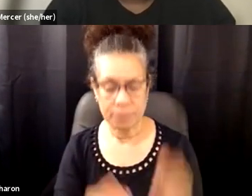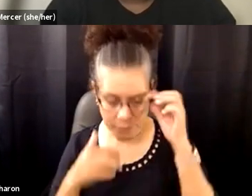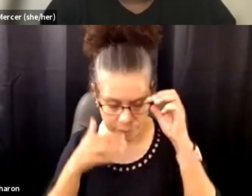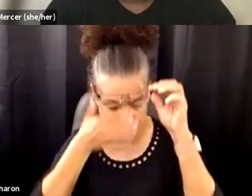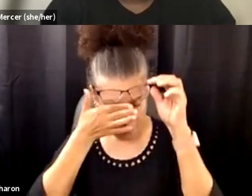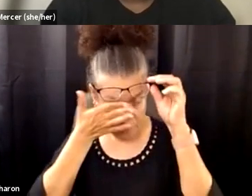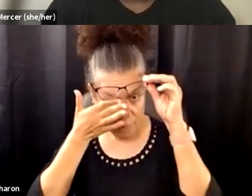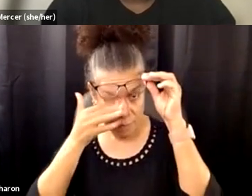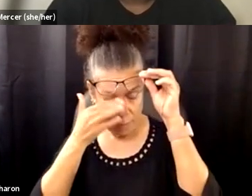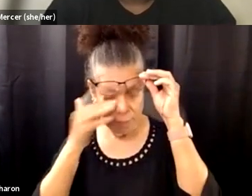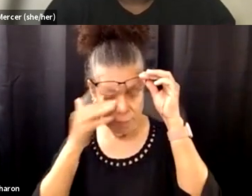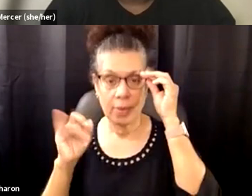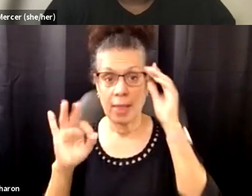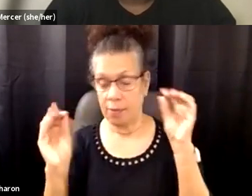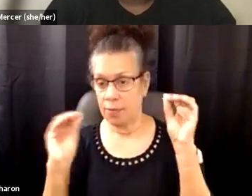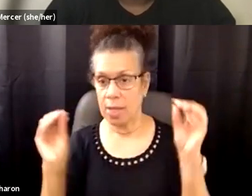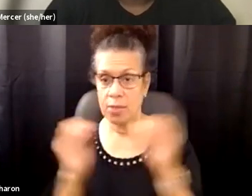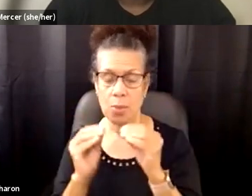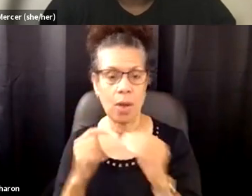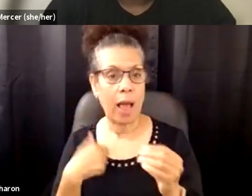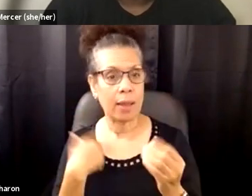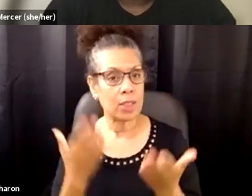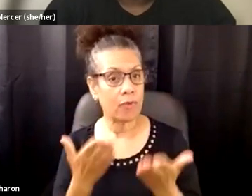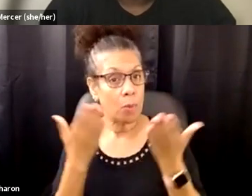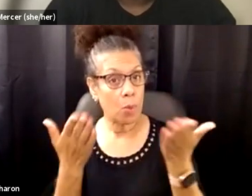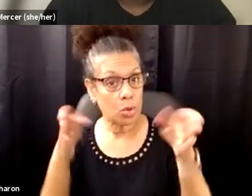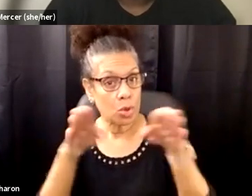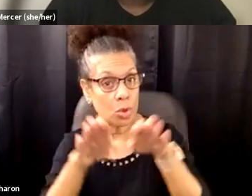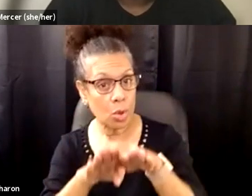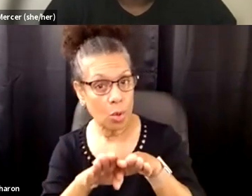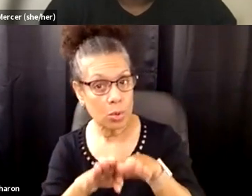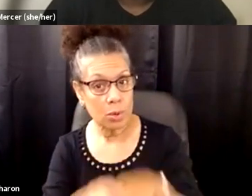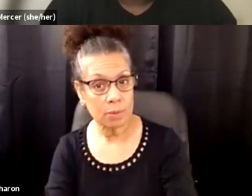nothing further i'd like to entertain a motion to adjourn